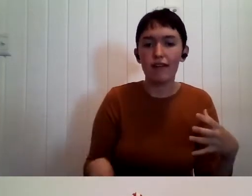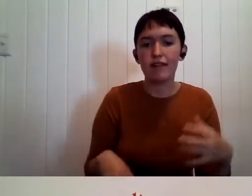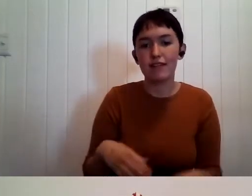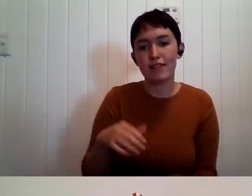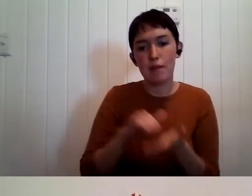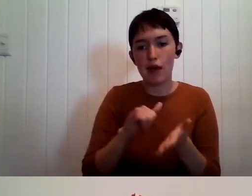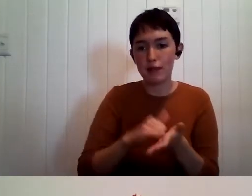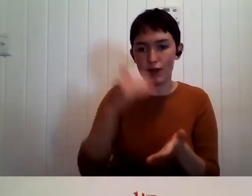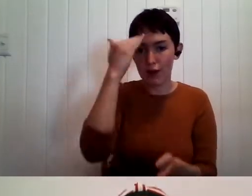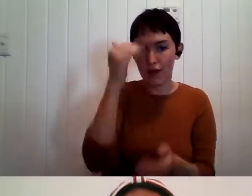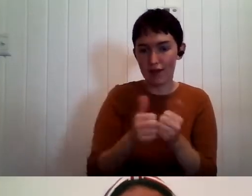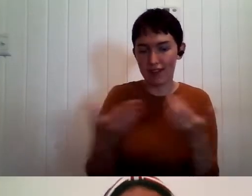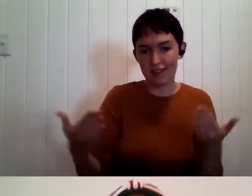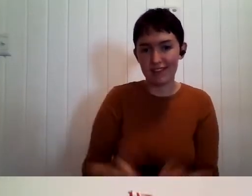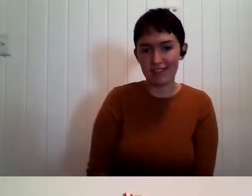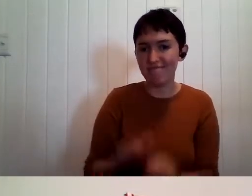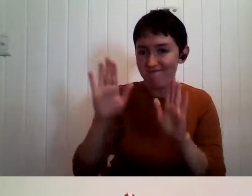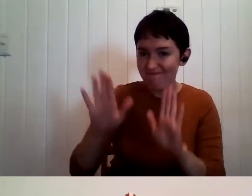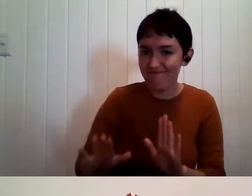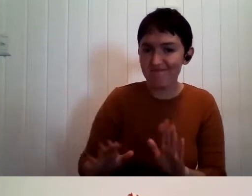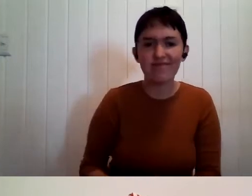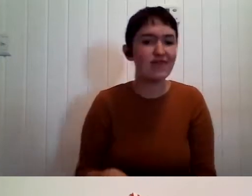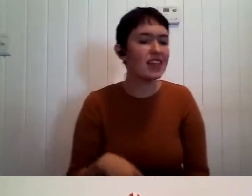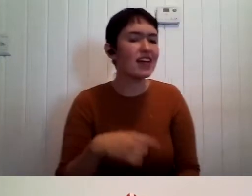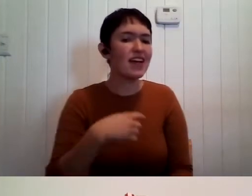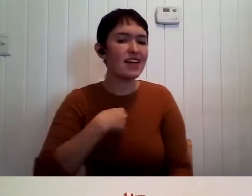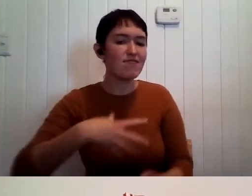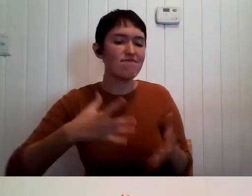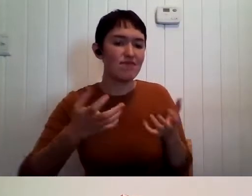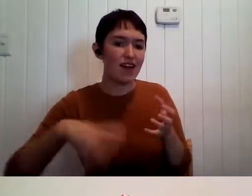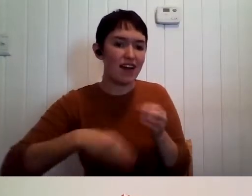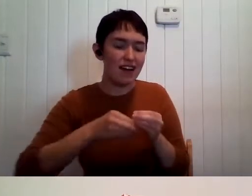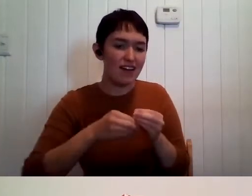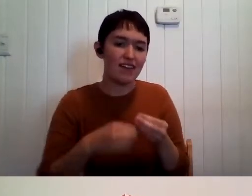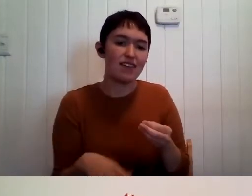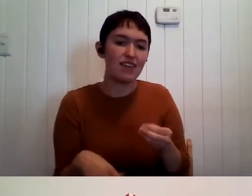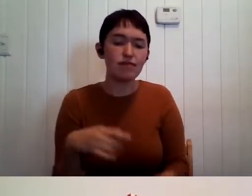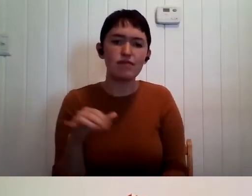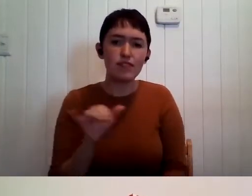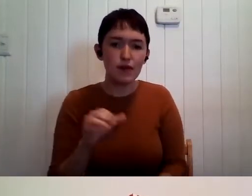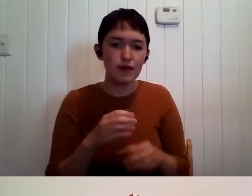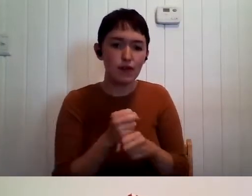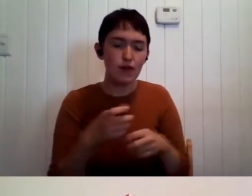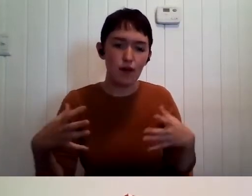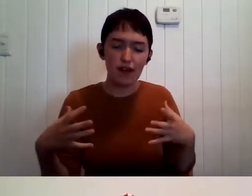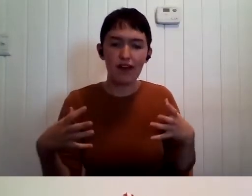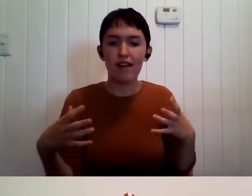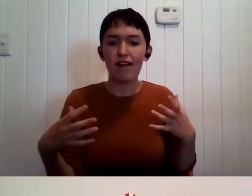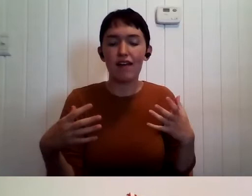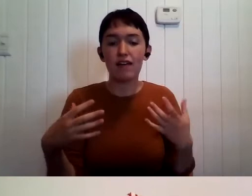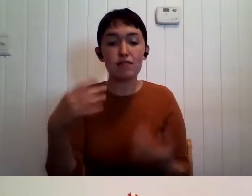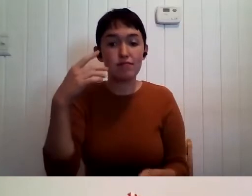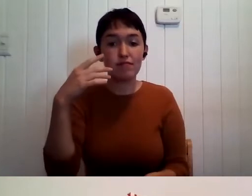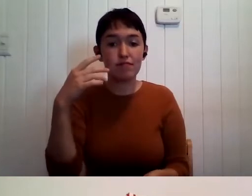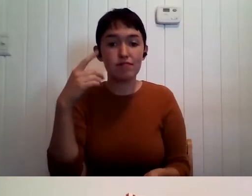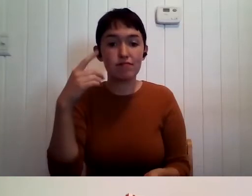all. So awesome. Yeah. Thank you. And I just wanted to add too, I think it's also growing, like Elizabeth mentioned, because of technology.